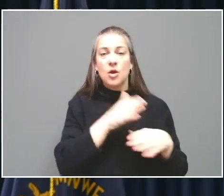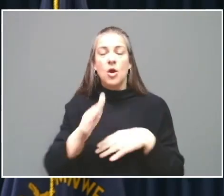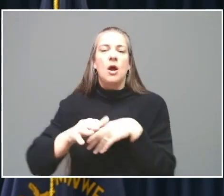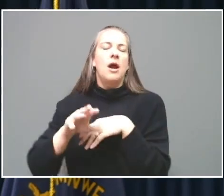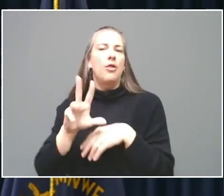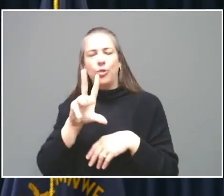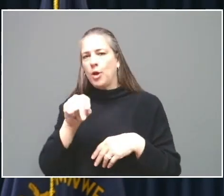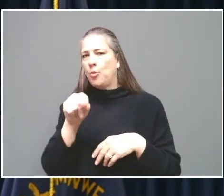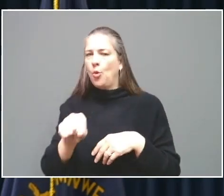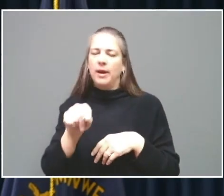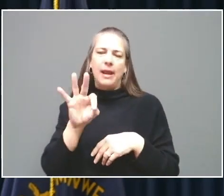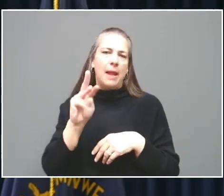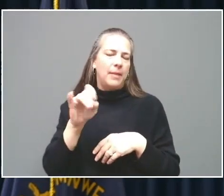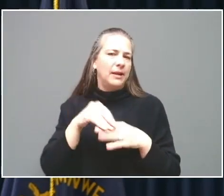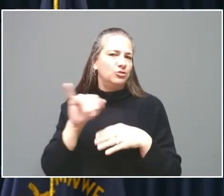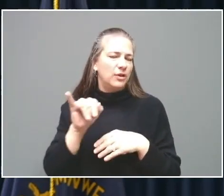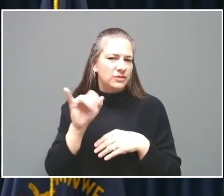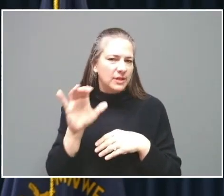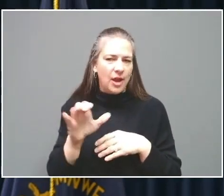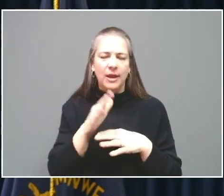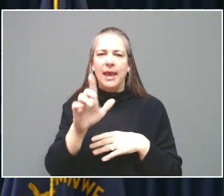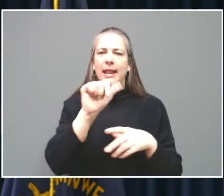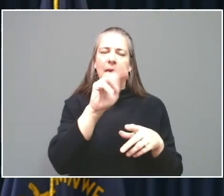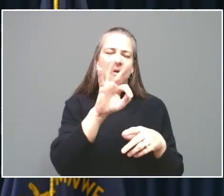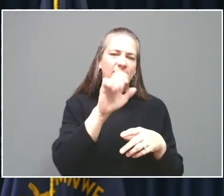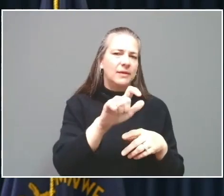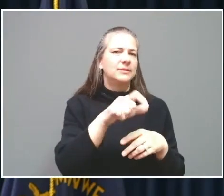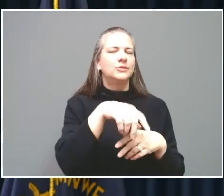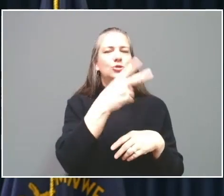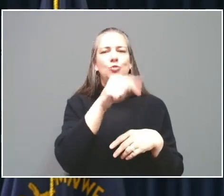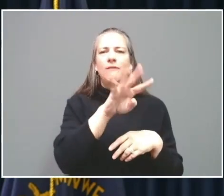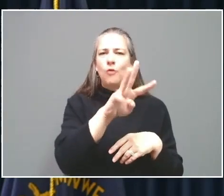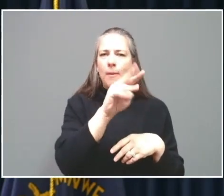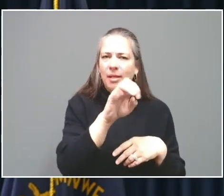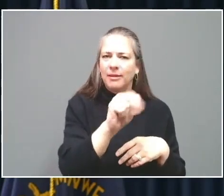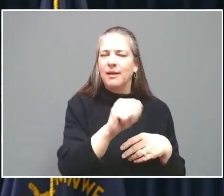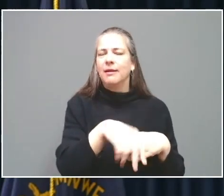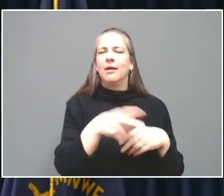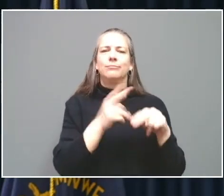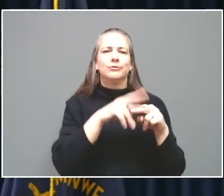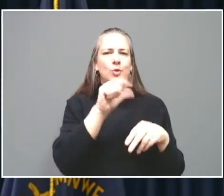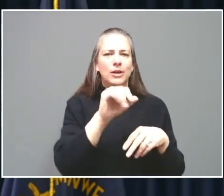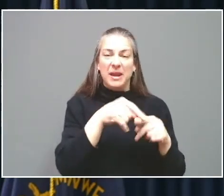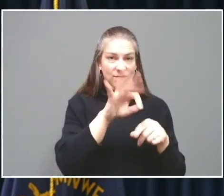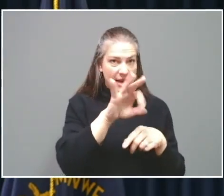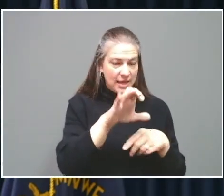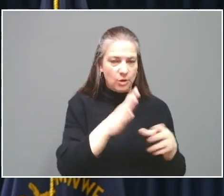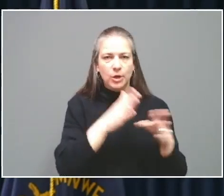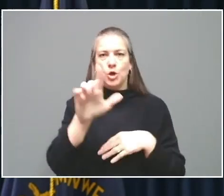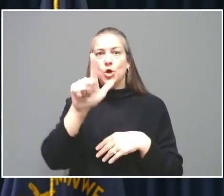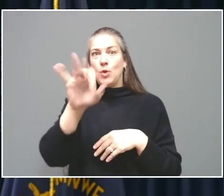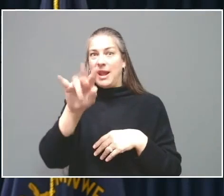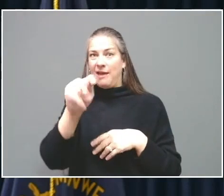90 jobs in Jefferson County. Lamaflex, $2.4 million, 20 jobs in Fayette County. 29th Street Property